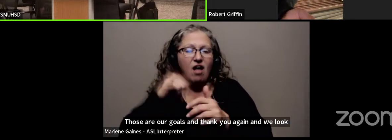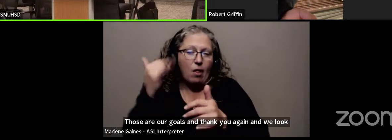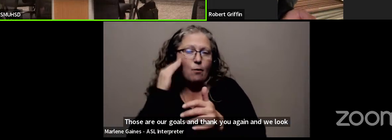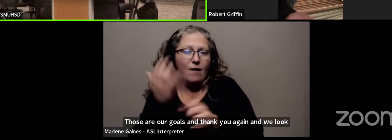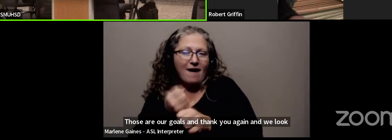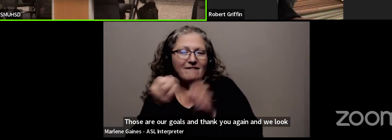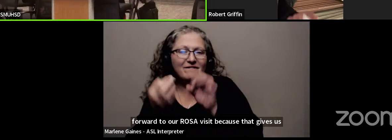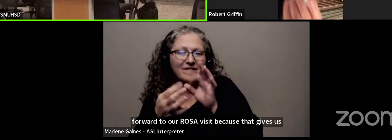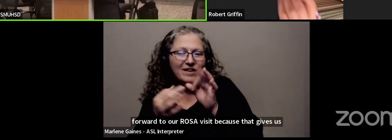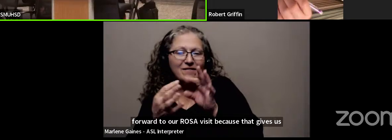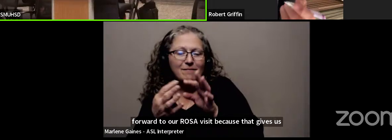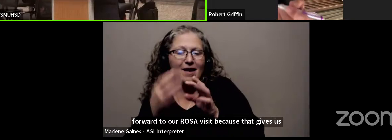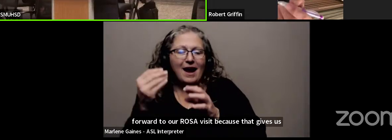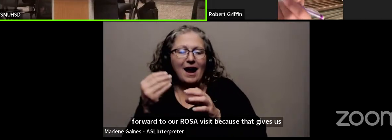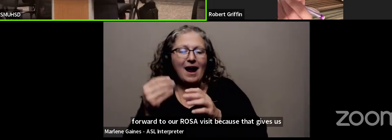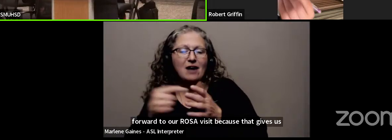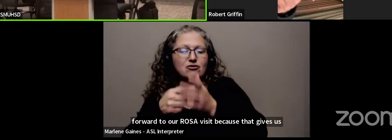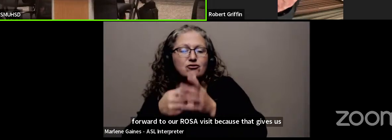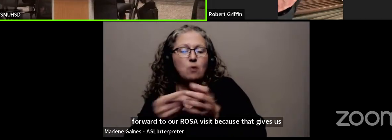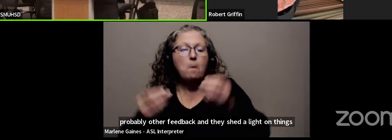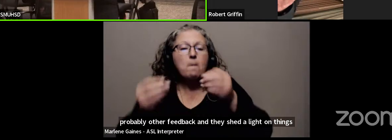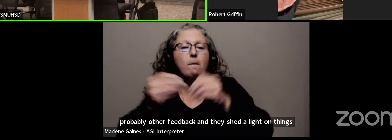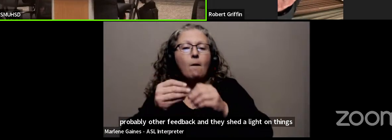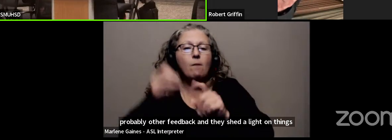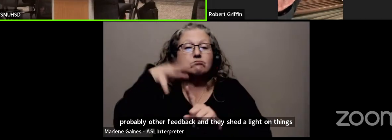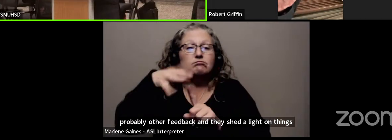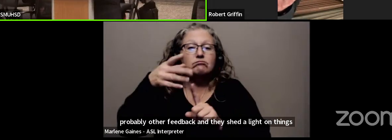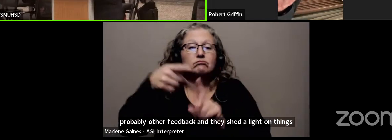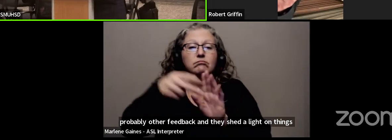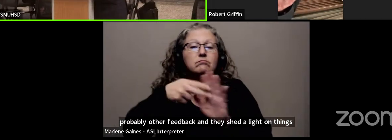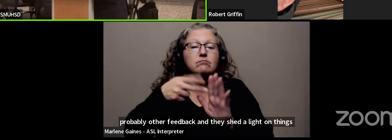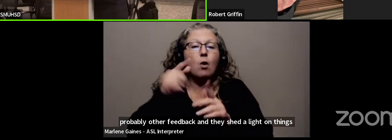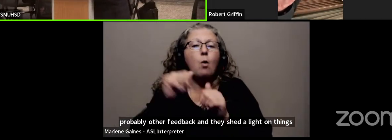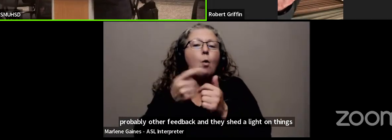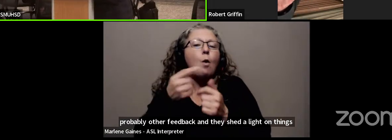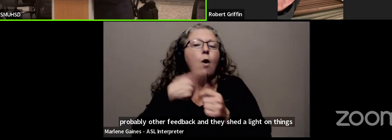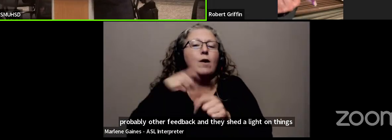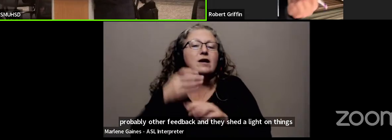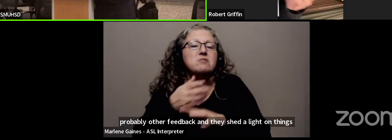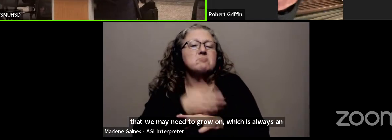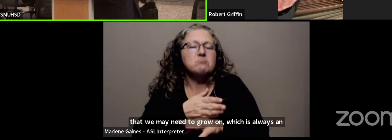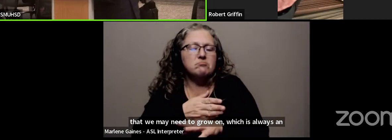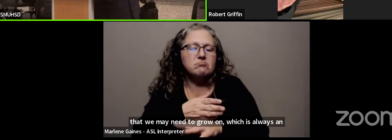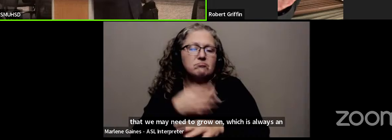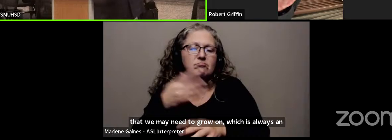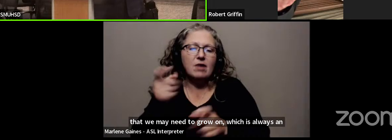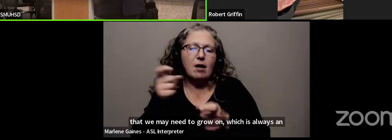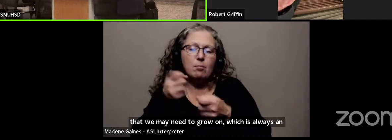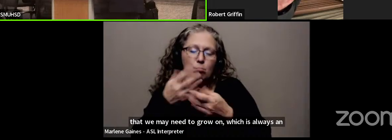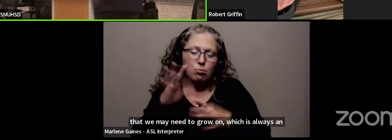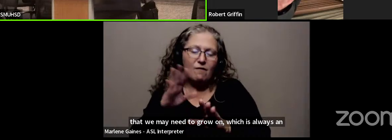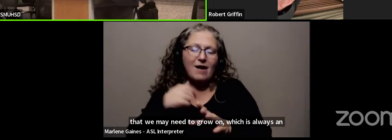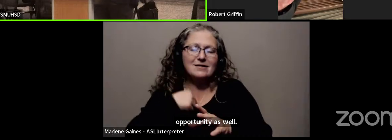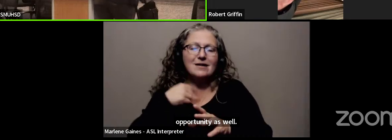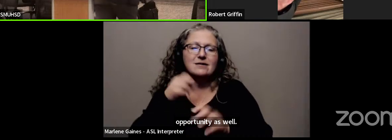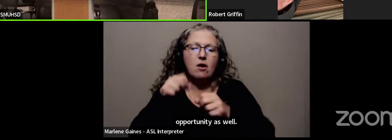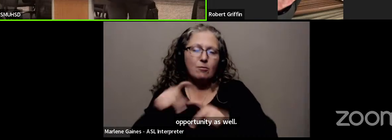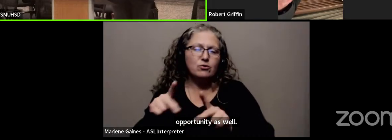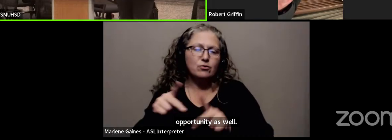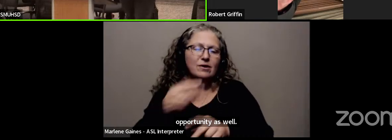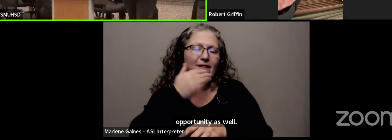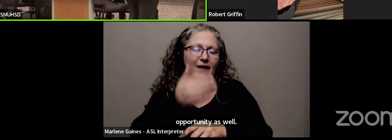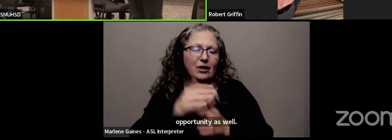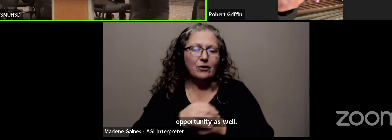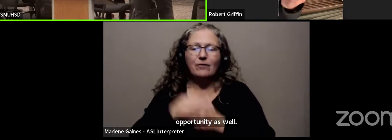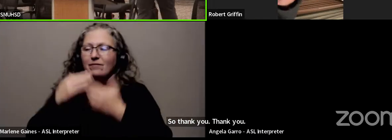and they shed a light on things that we may need to grow on, which is always an opportunity as well. So thank you. Thank you. All